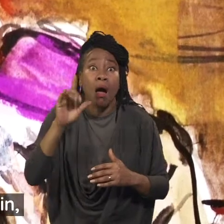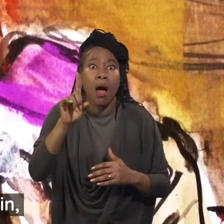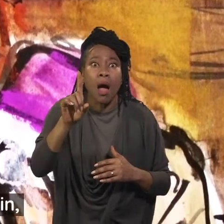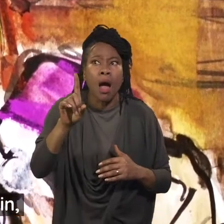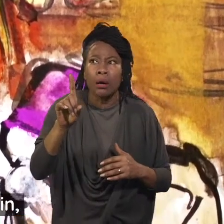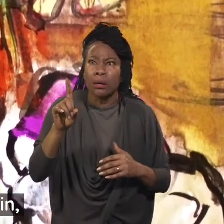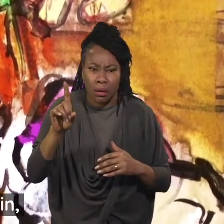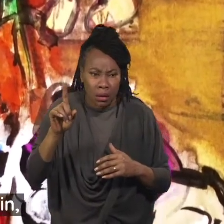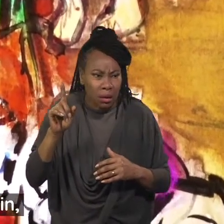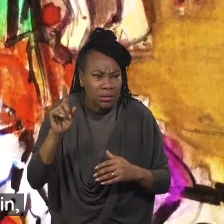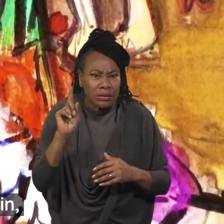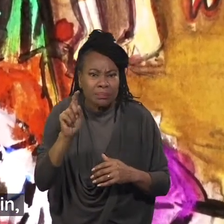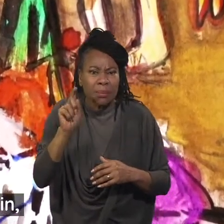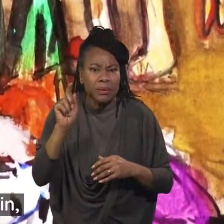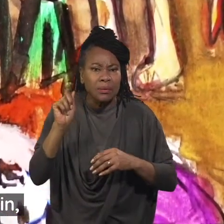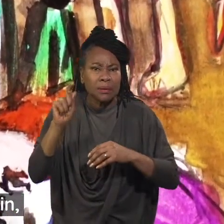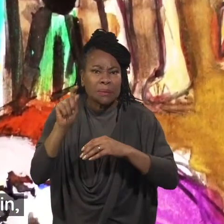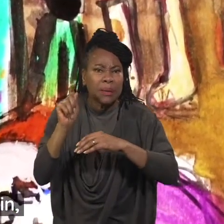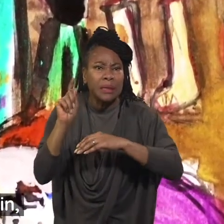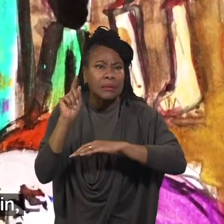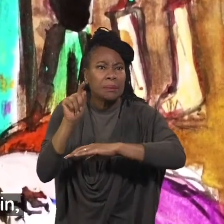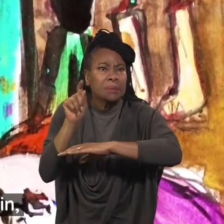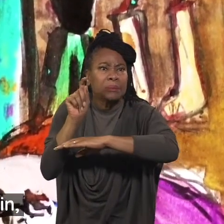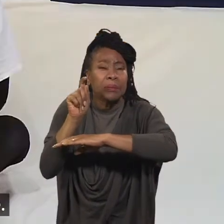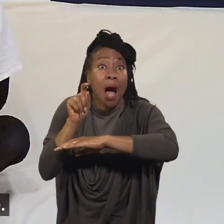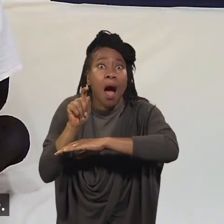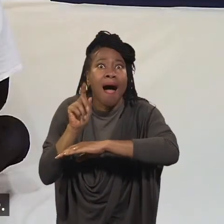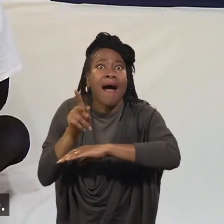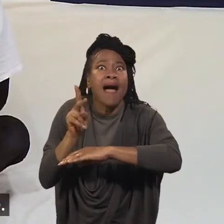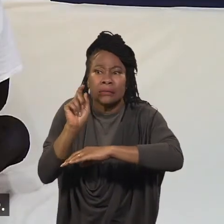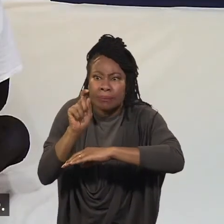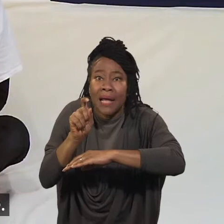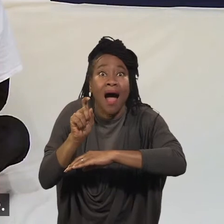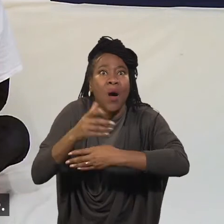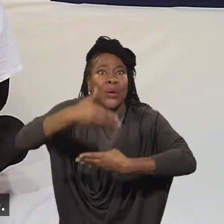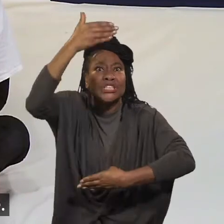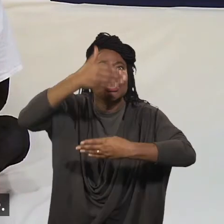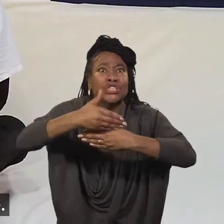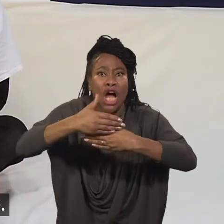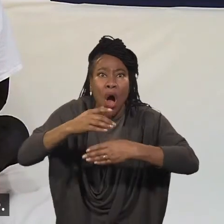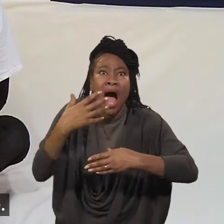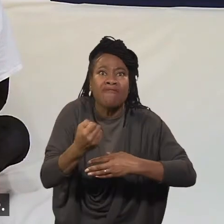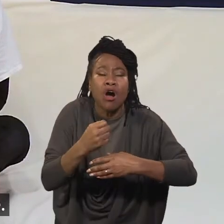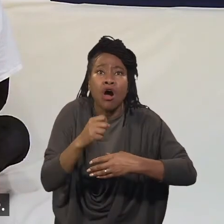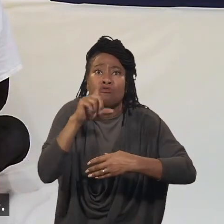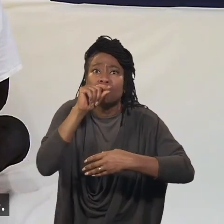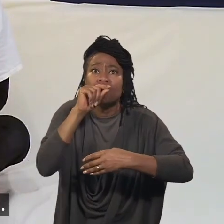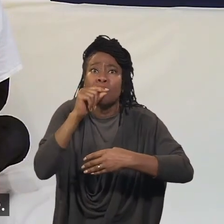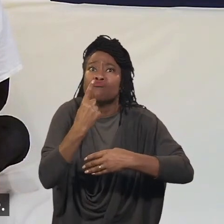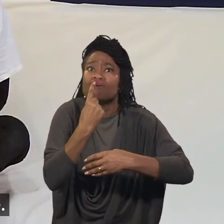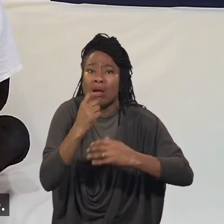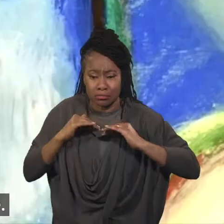a tap, tap, tapping, and a tap again, of a robin red breast on their window pane.